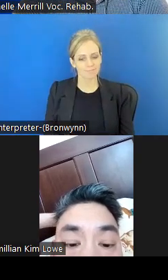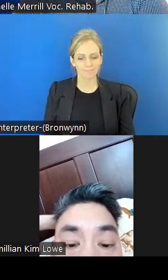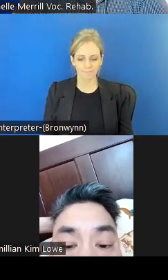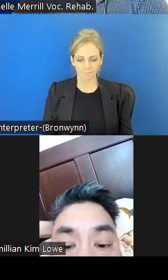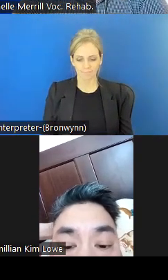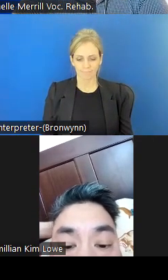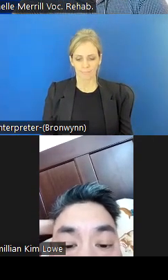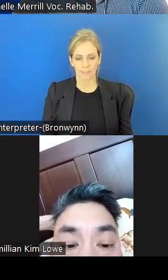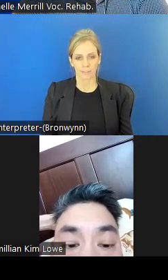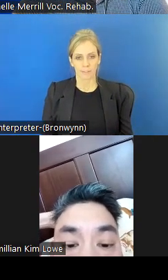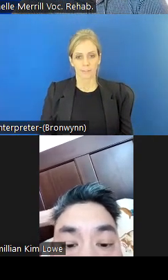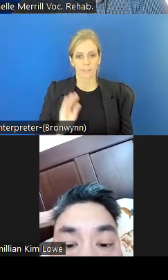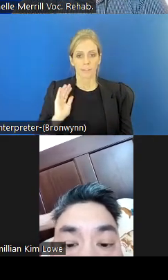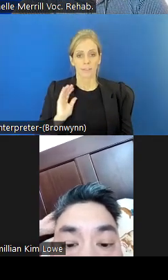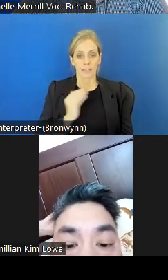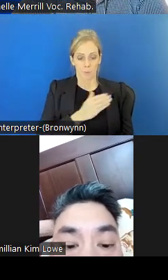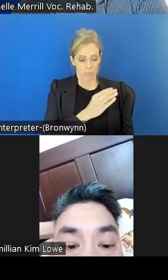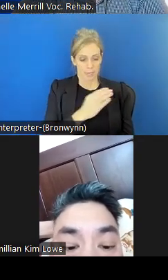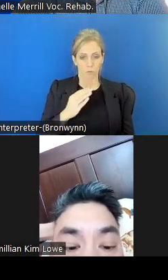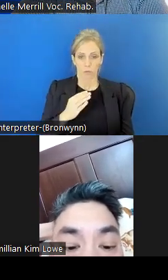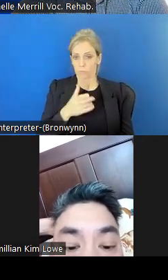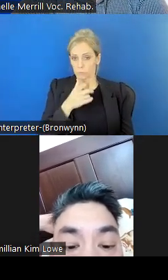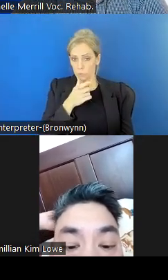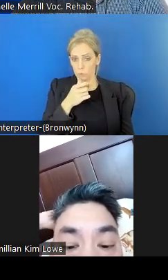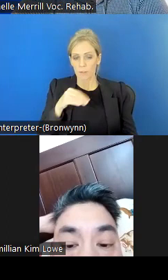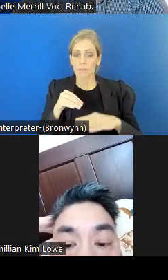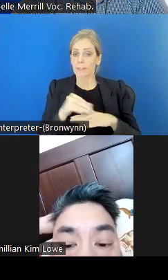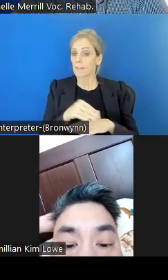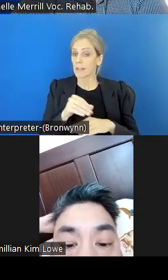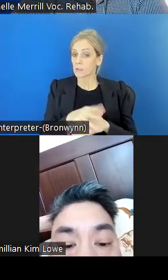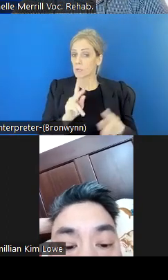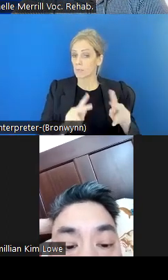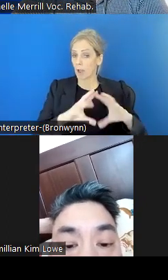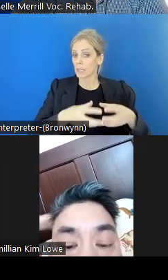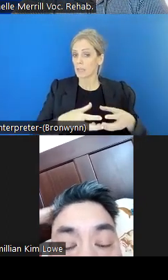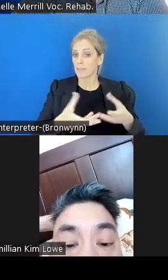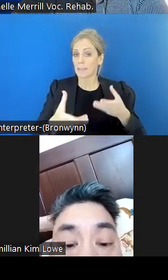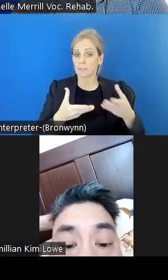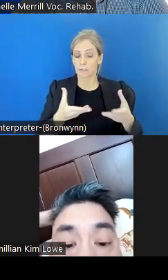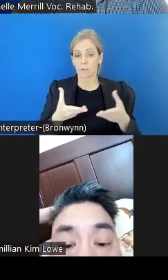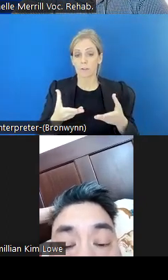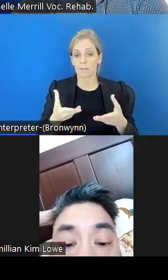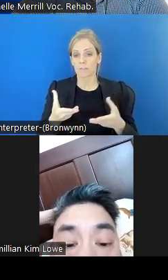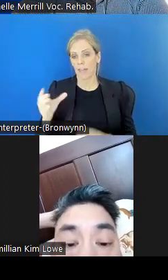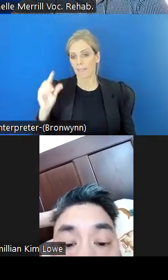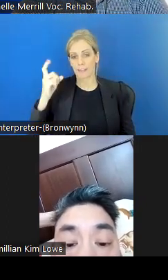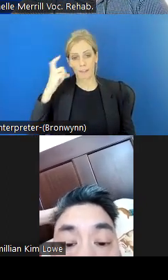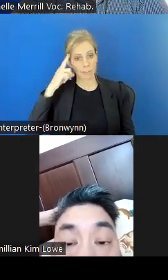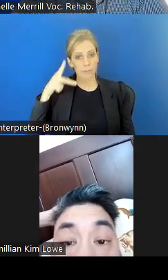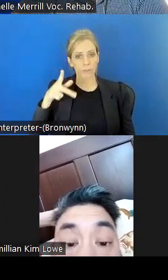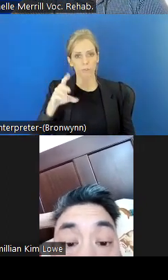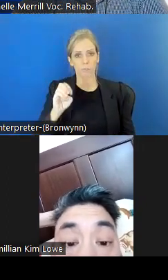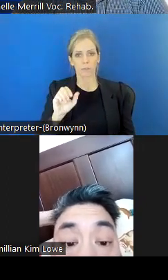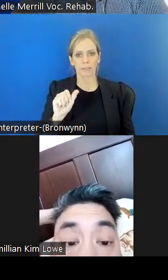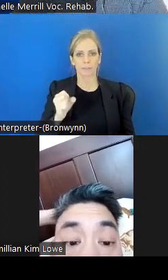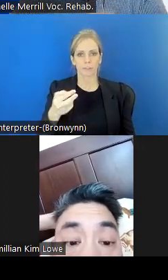Our council is the advisory body that serves at the governor's pleasure to help guide the work of